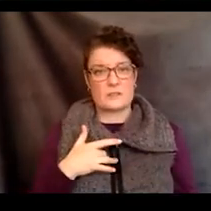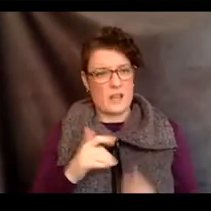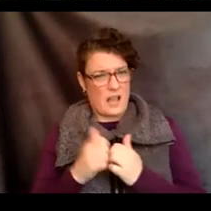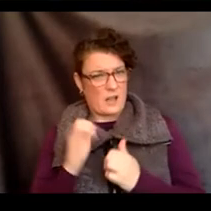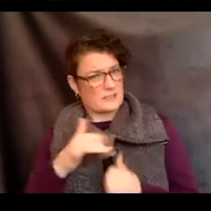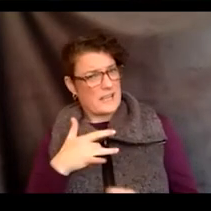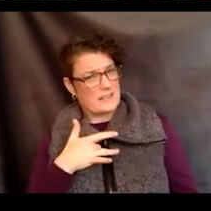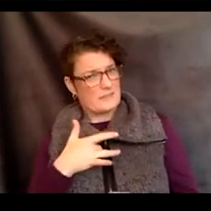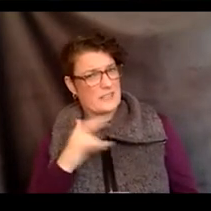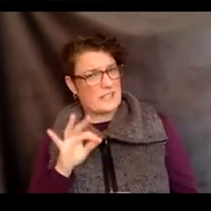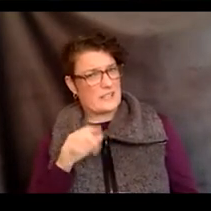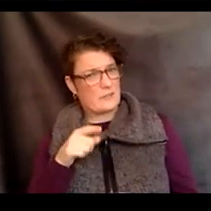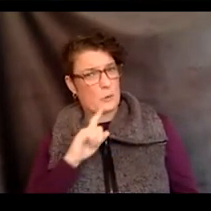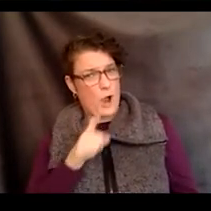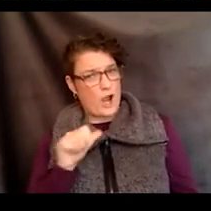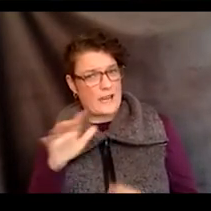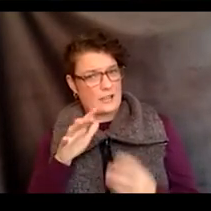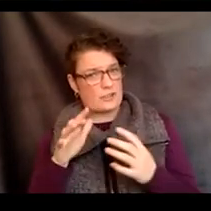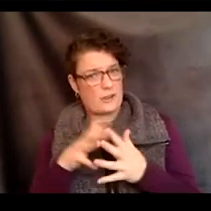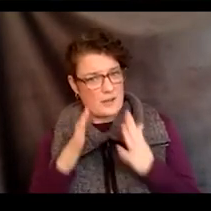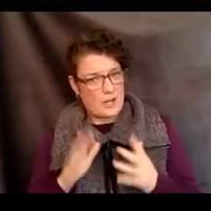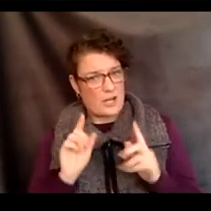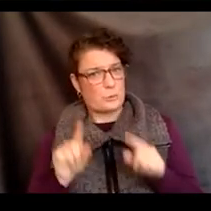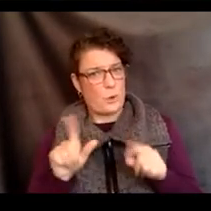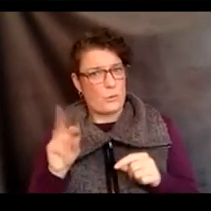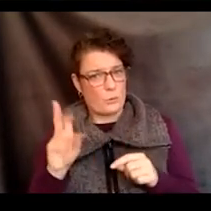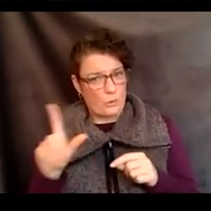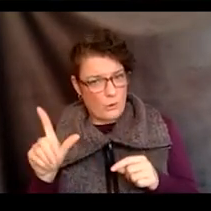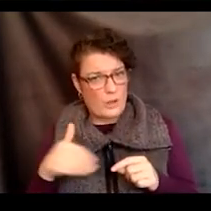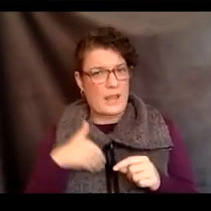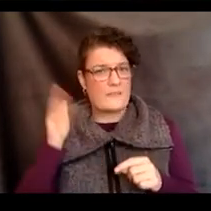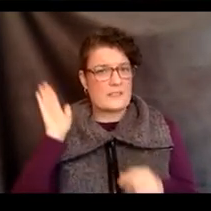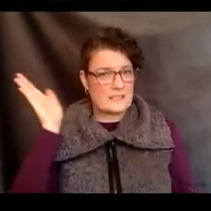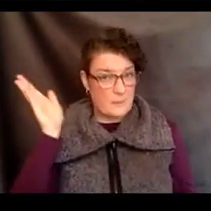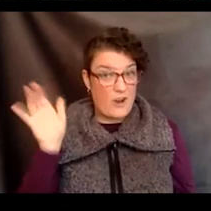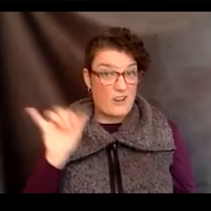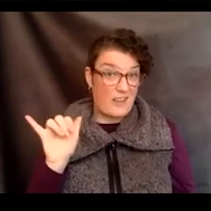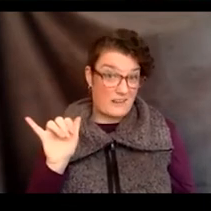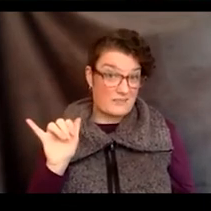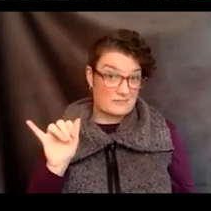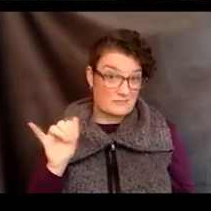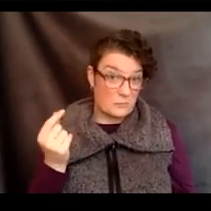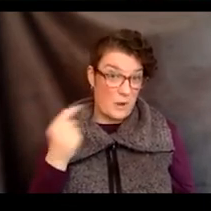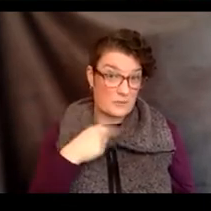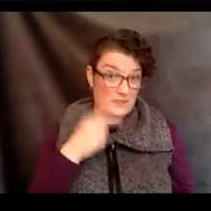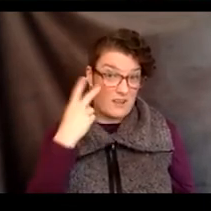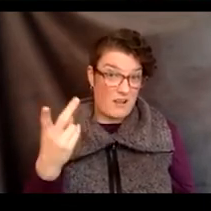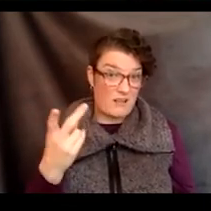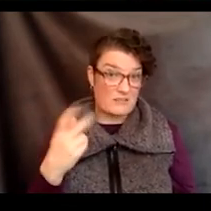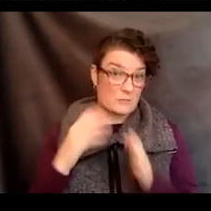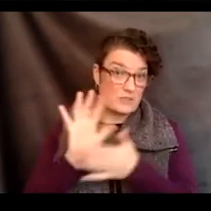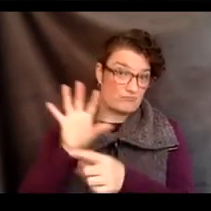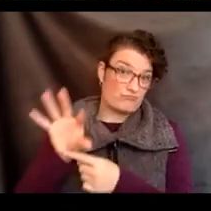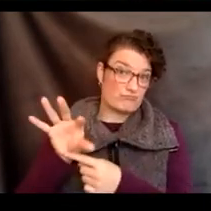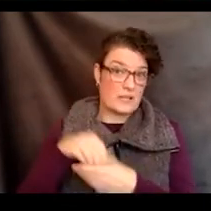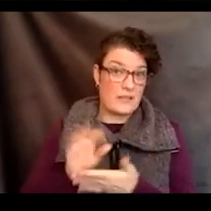you're Asian American and you go to Lowell and there's a seminar like the one that was presented that we showed in the